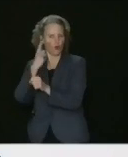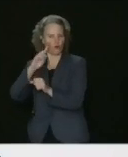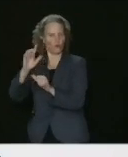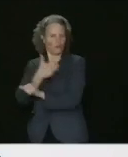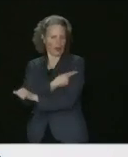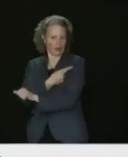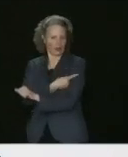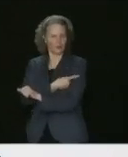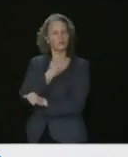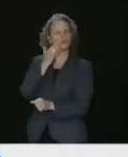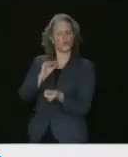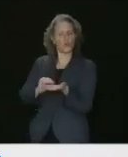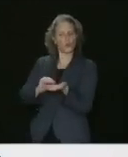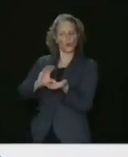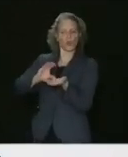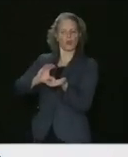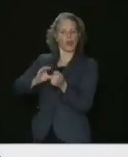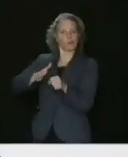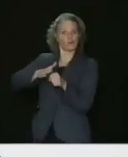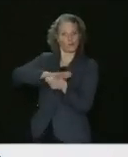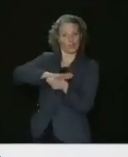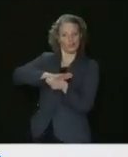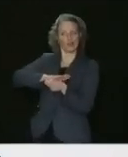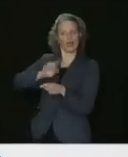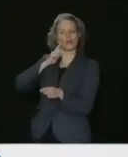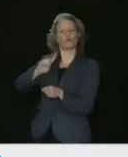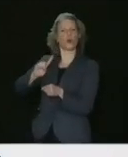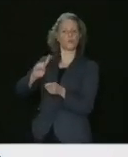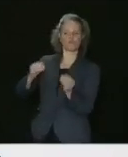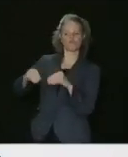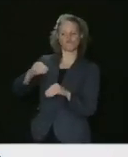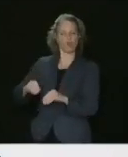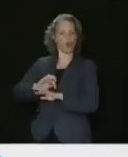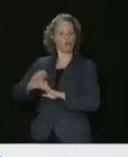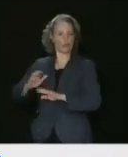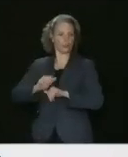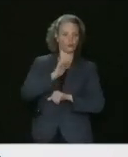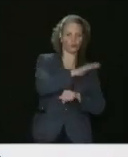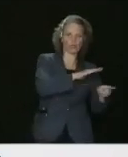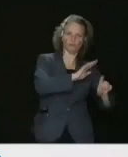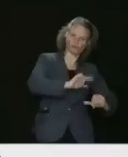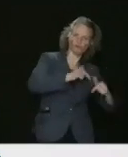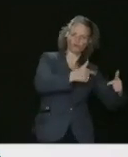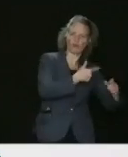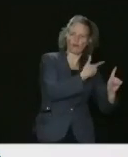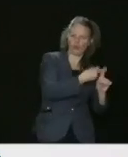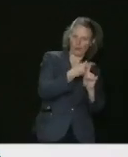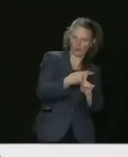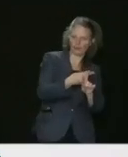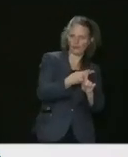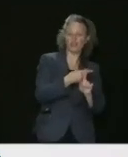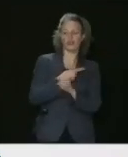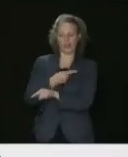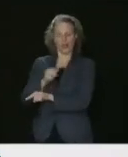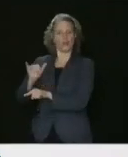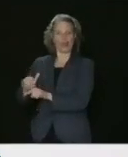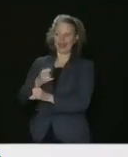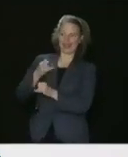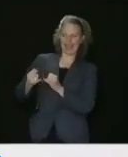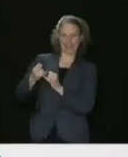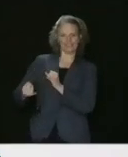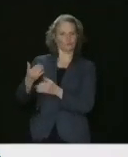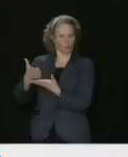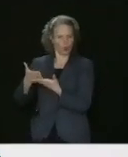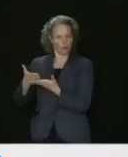and finish is the packaging stage of the vaccine and therapeutics manufacturing process. We know